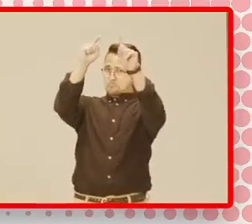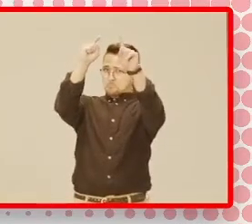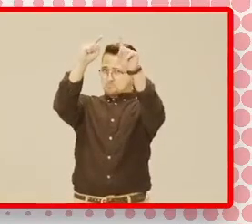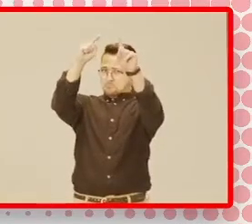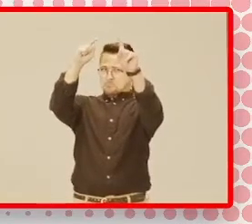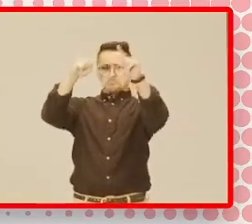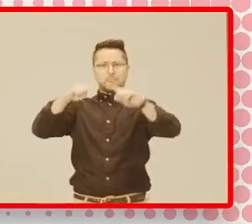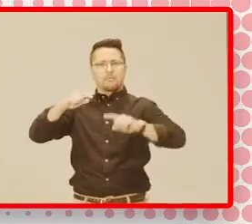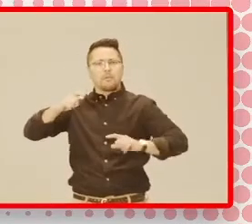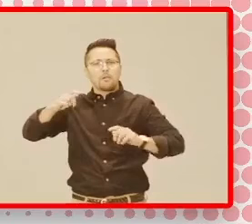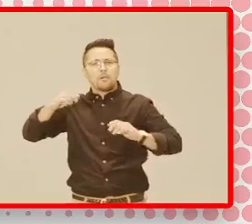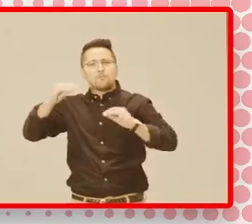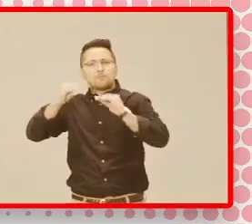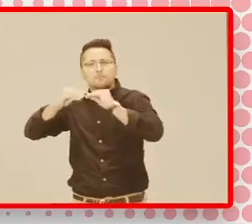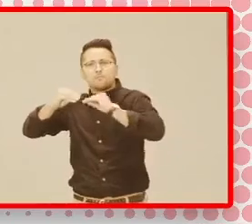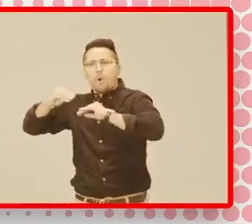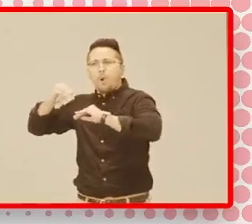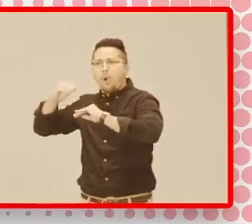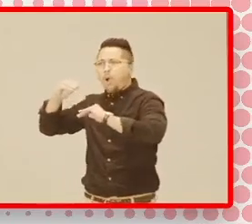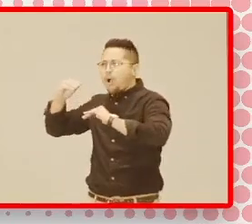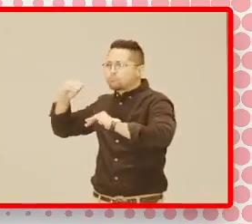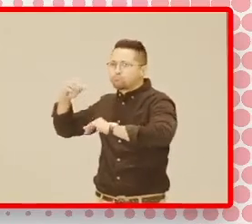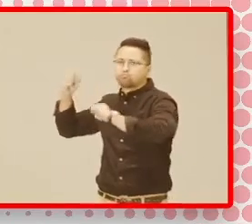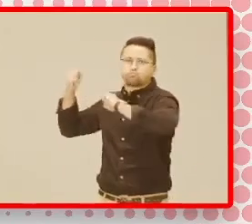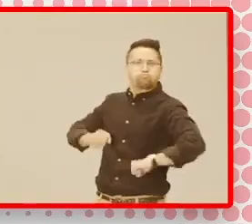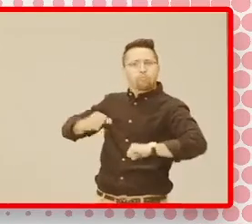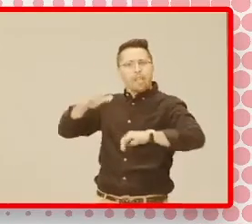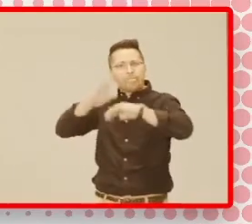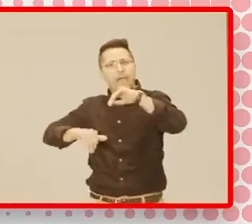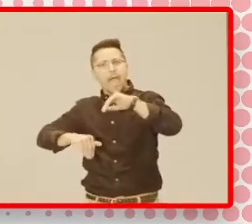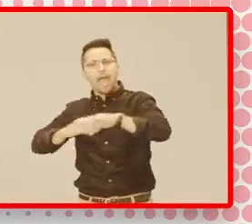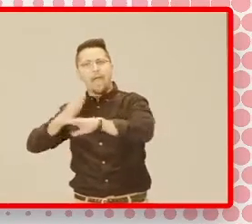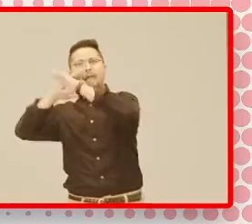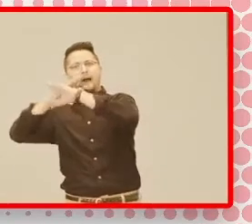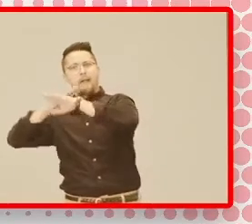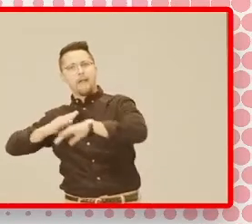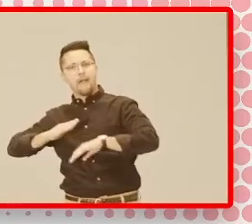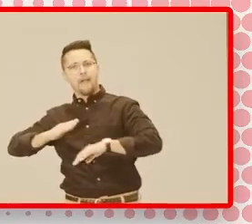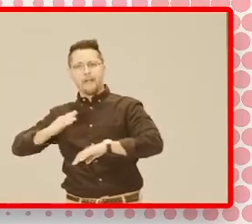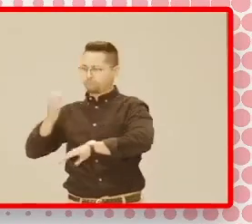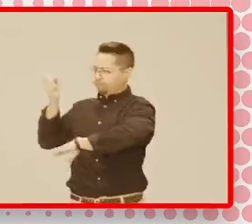was bigger than the obstacles.